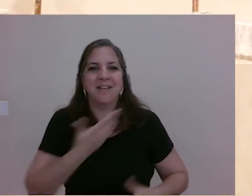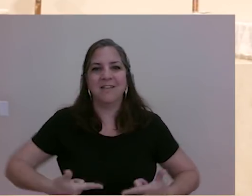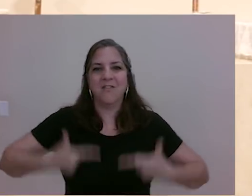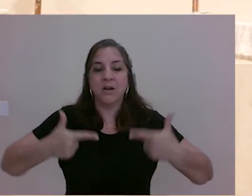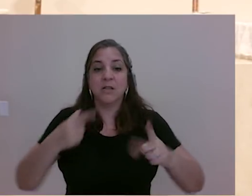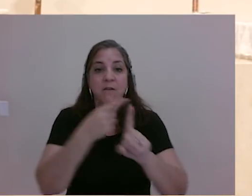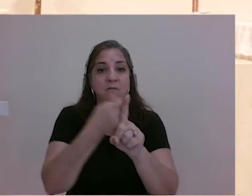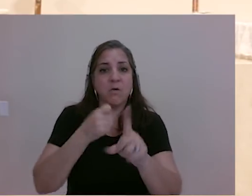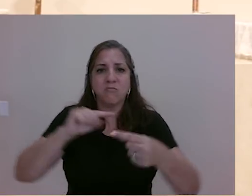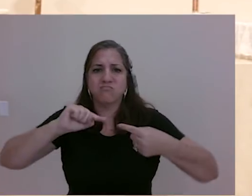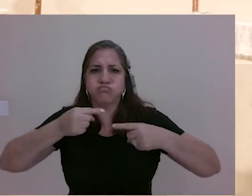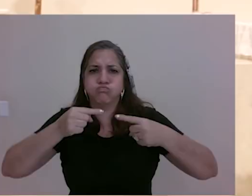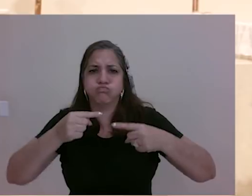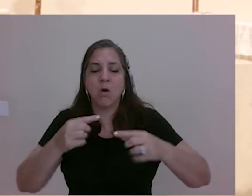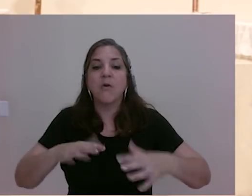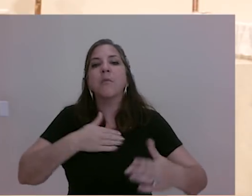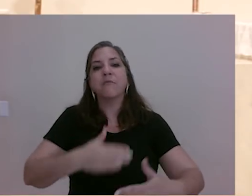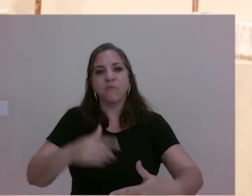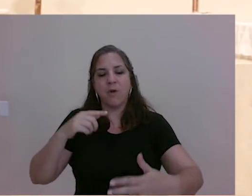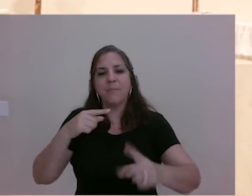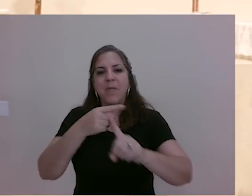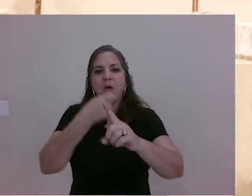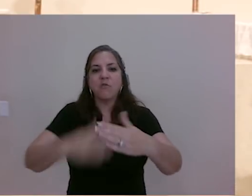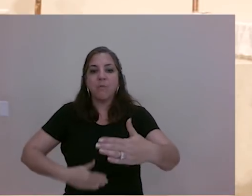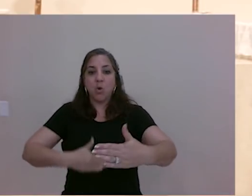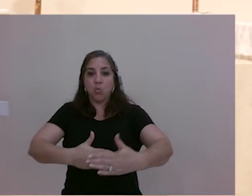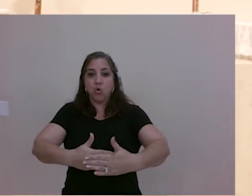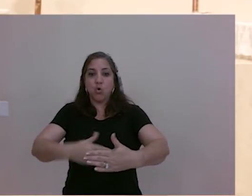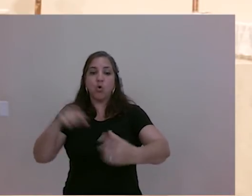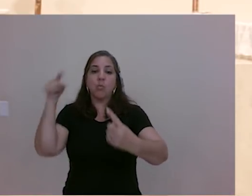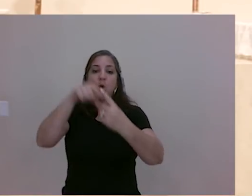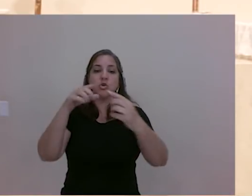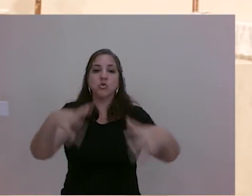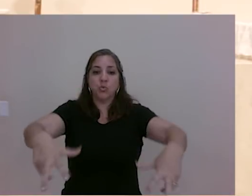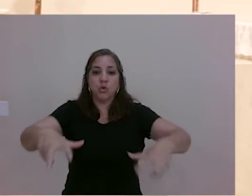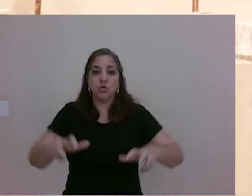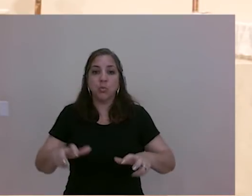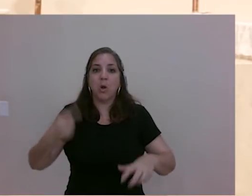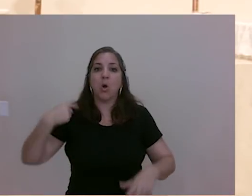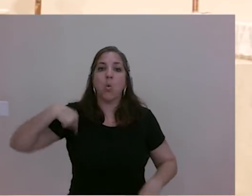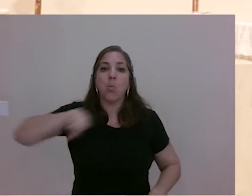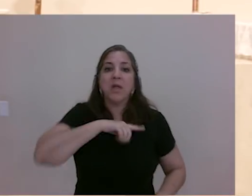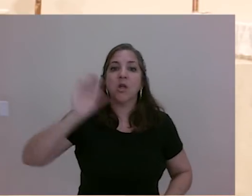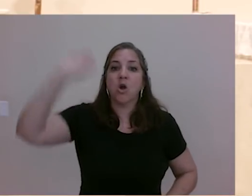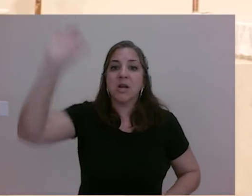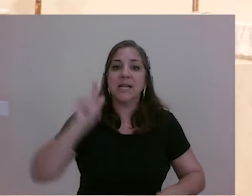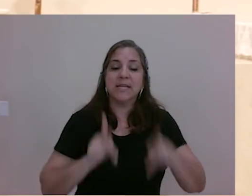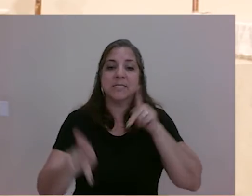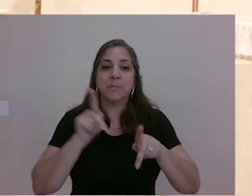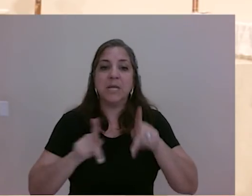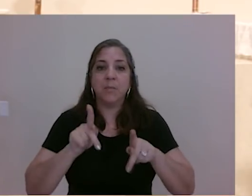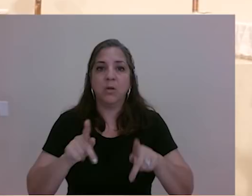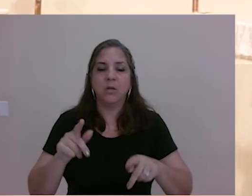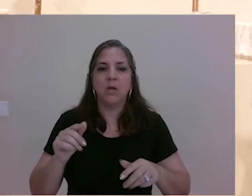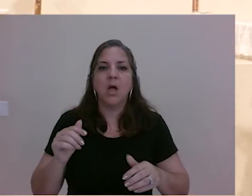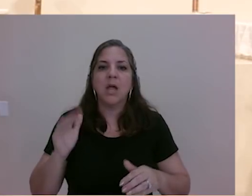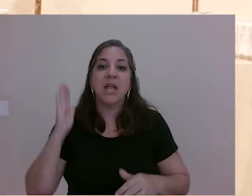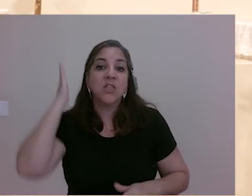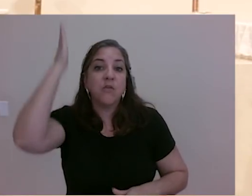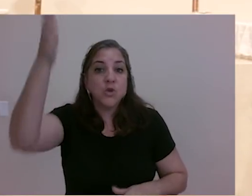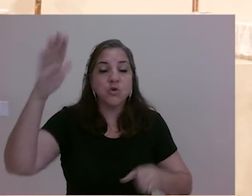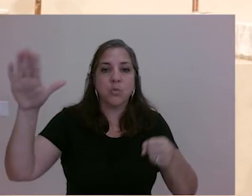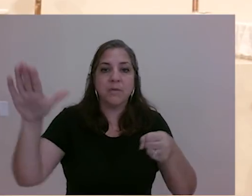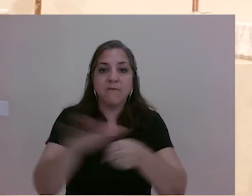From the womb to the tomb, we are God's. We are God's people now. What we shall later be has not yet fully come to light, but now